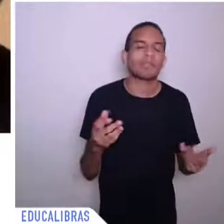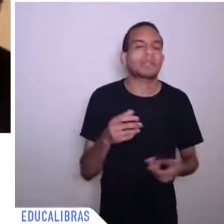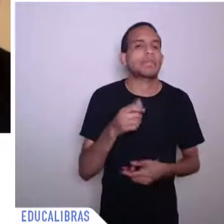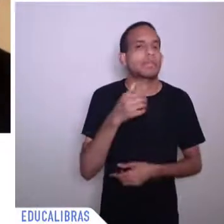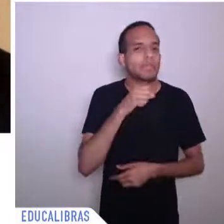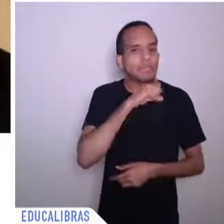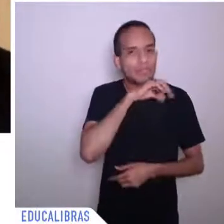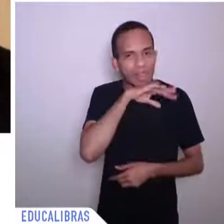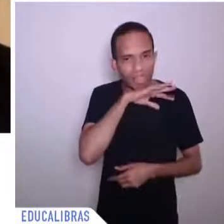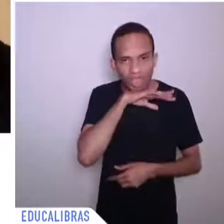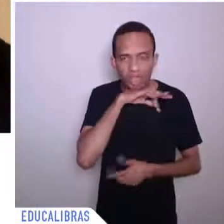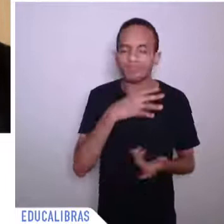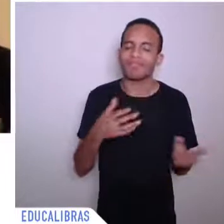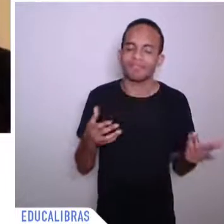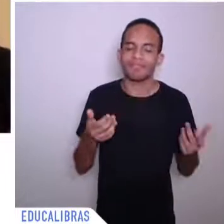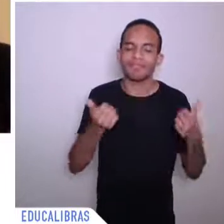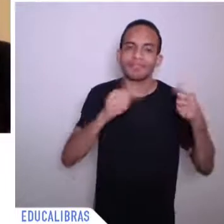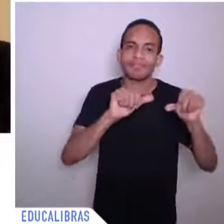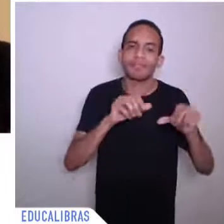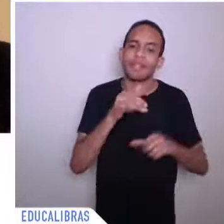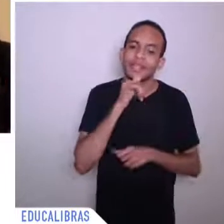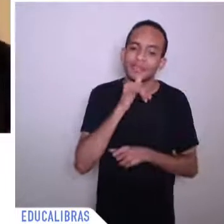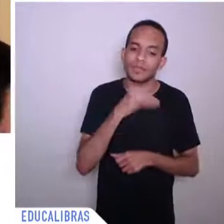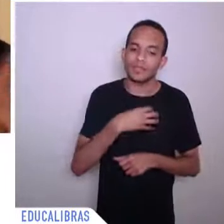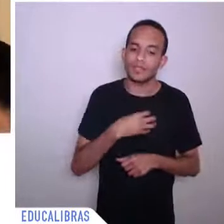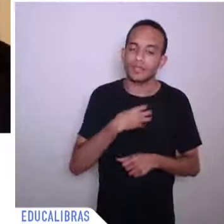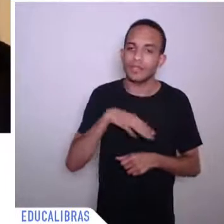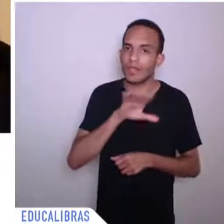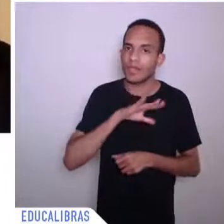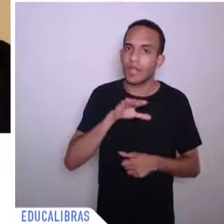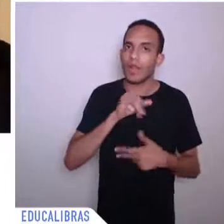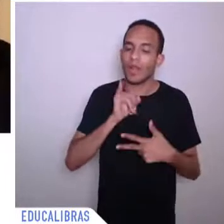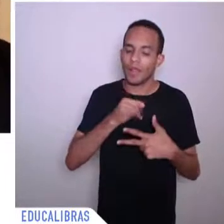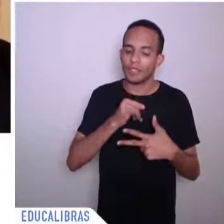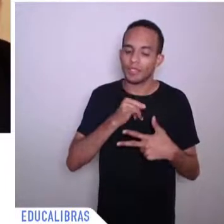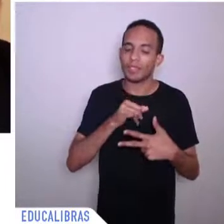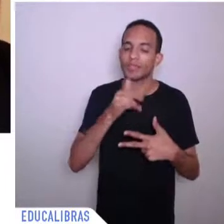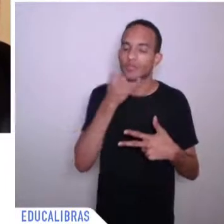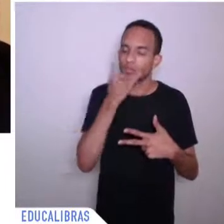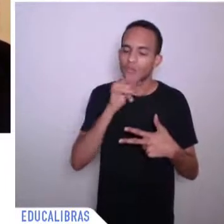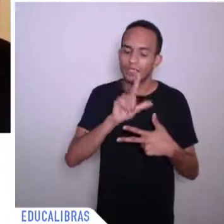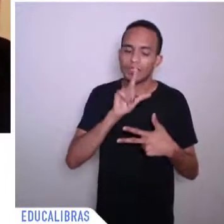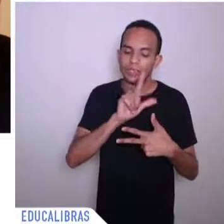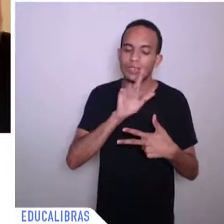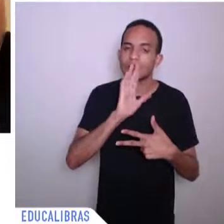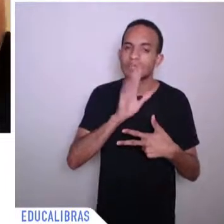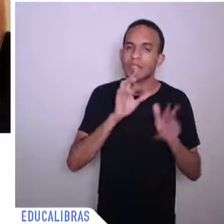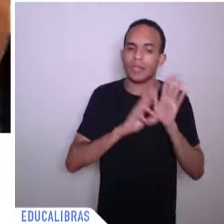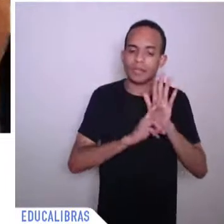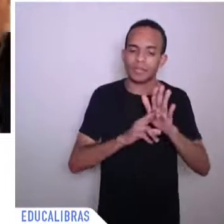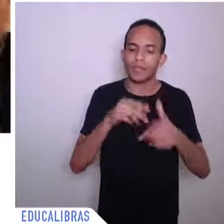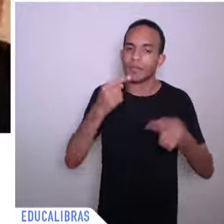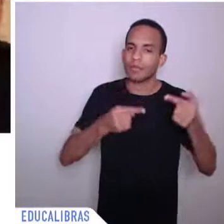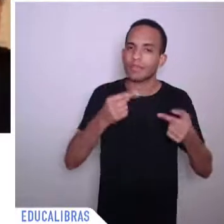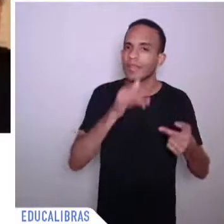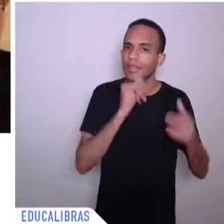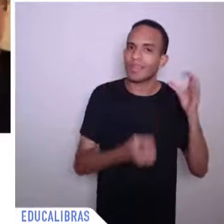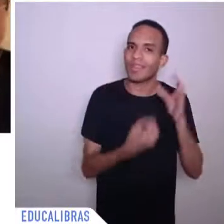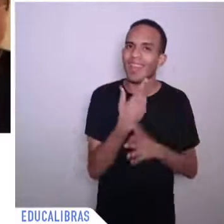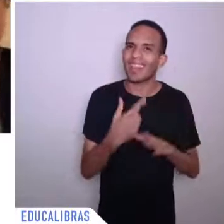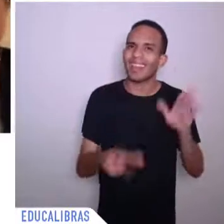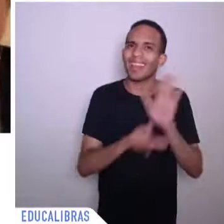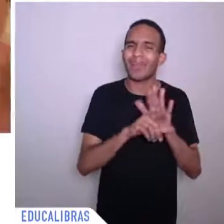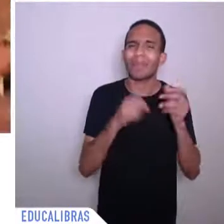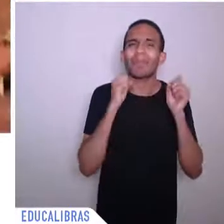the perverse reality that generates this sensation that the legislation